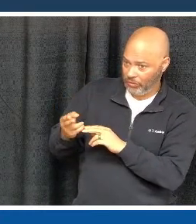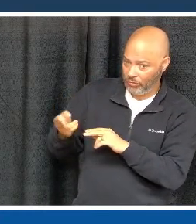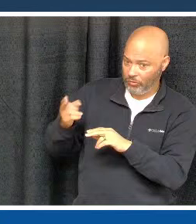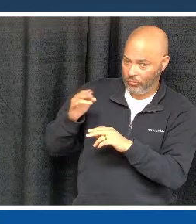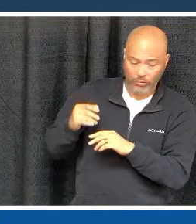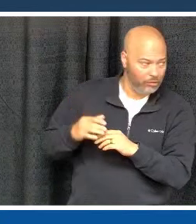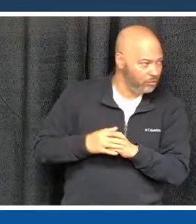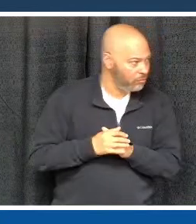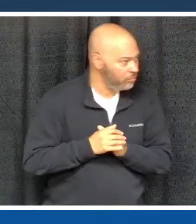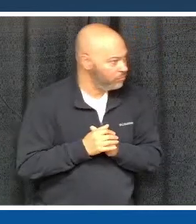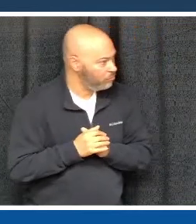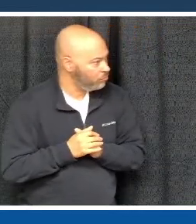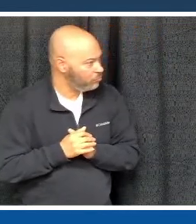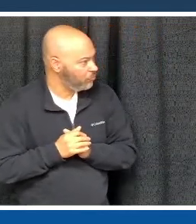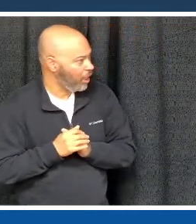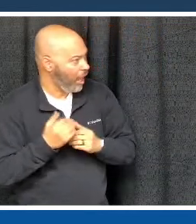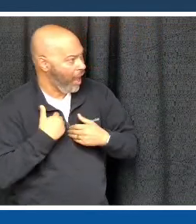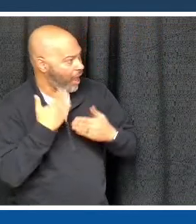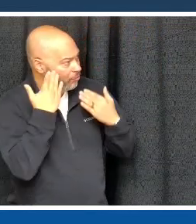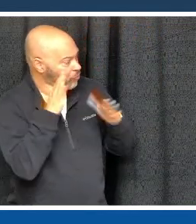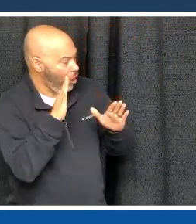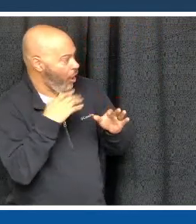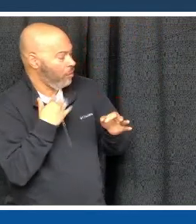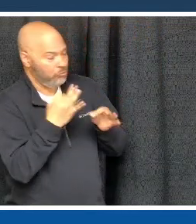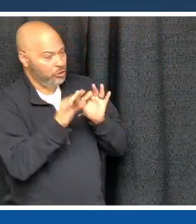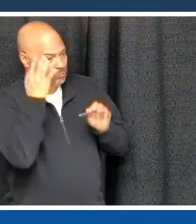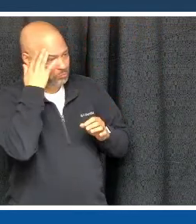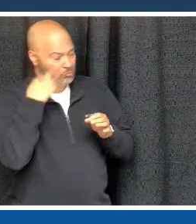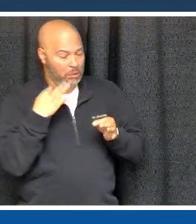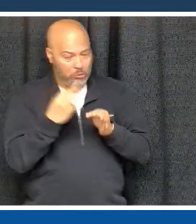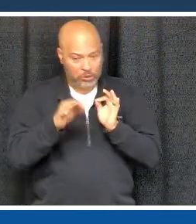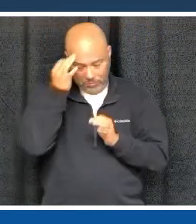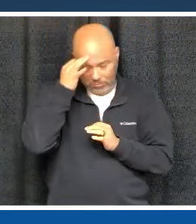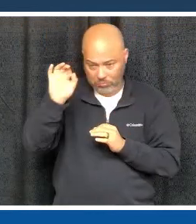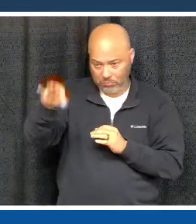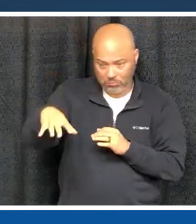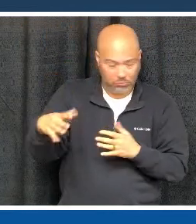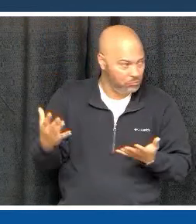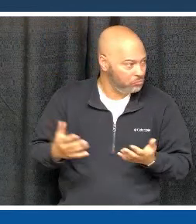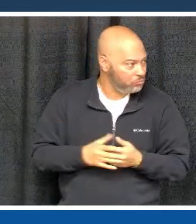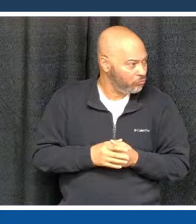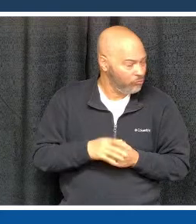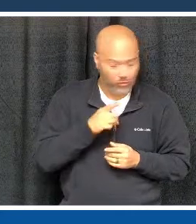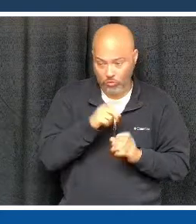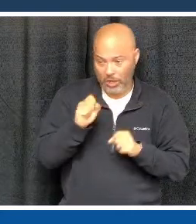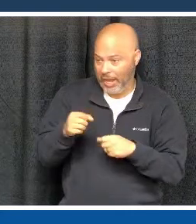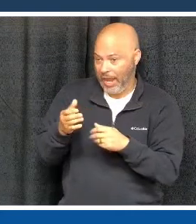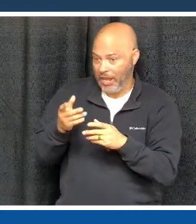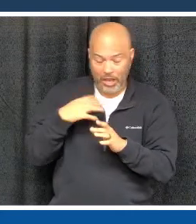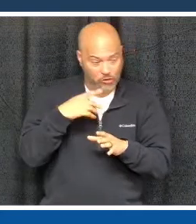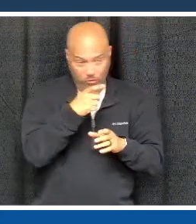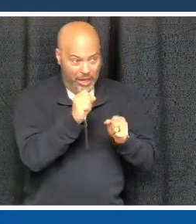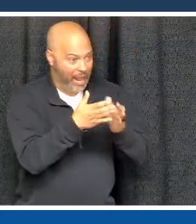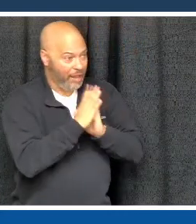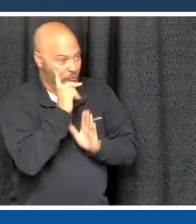2? I mean, I don't know, I'm just throwing it out there, just You could as a ask for possibility anything, I guess. for one thing.